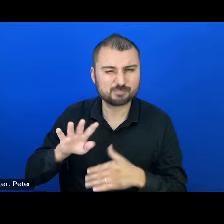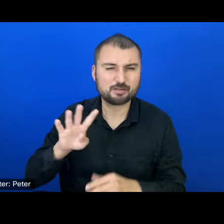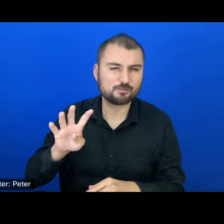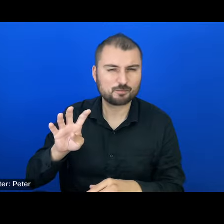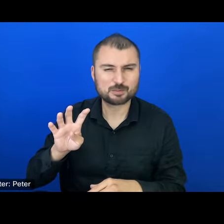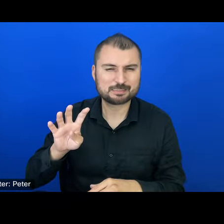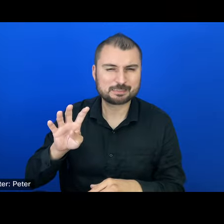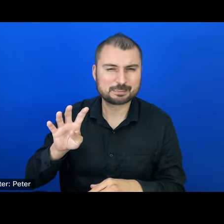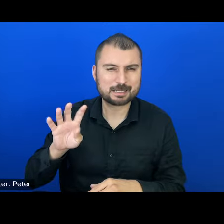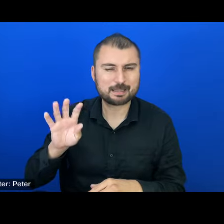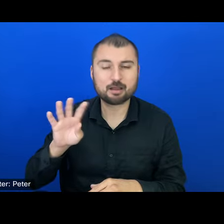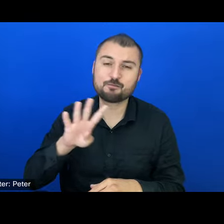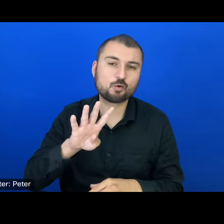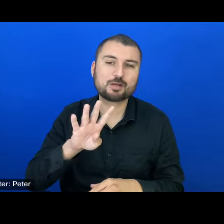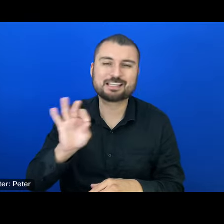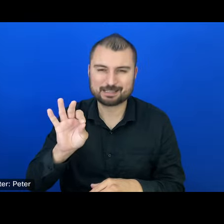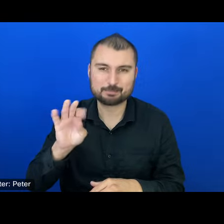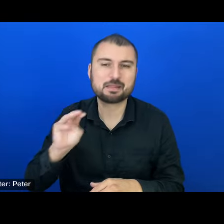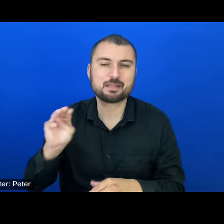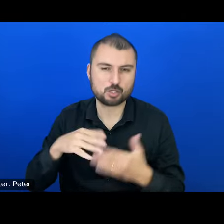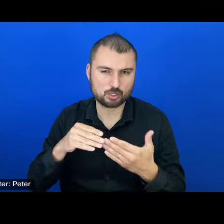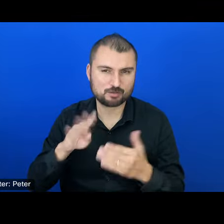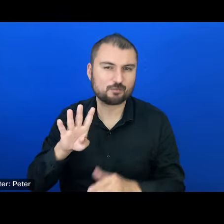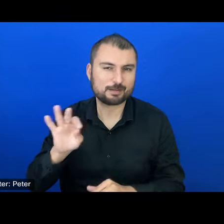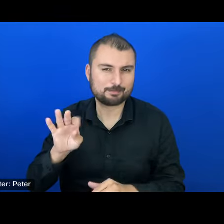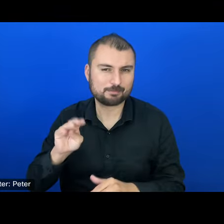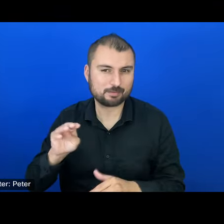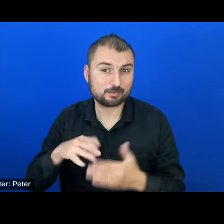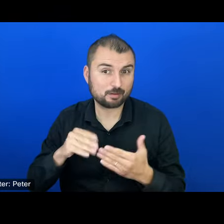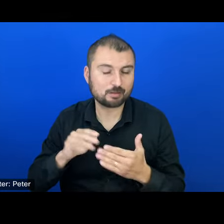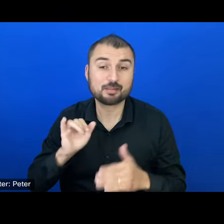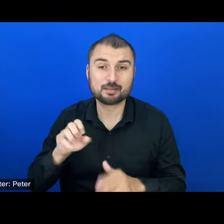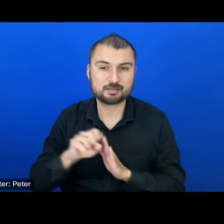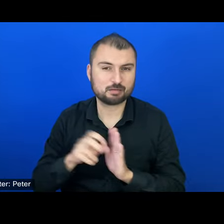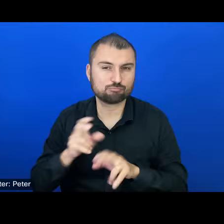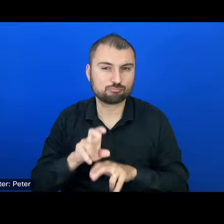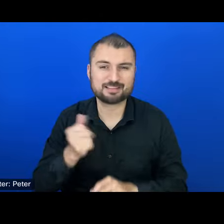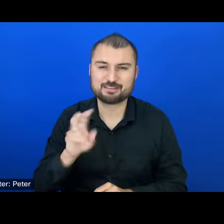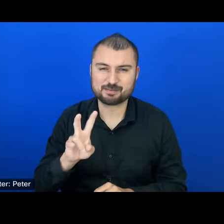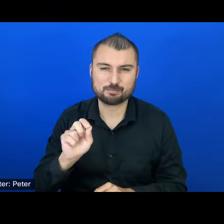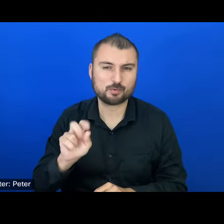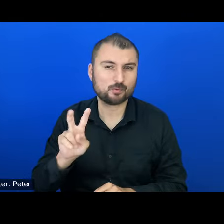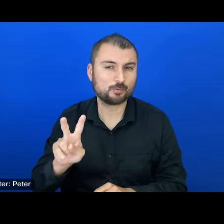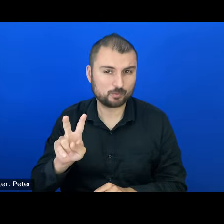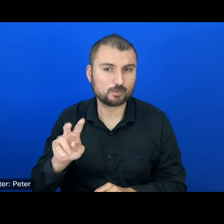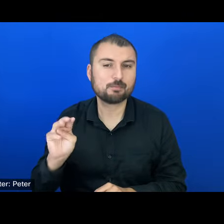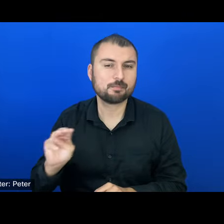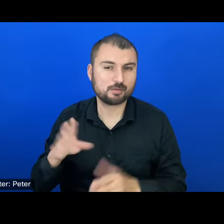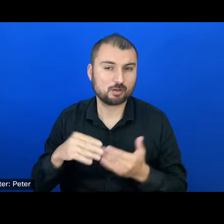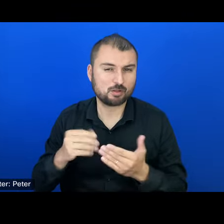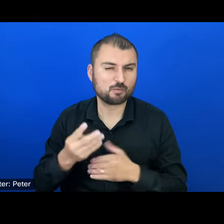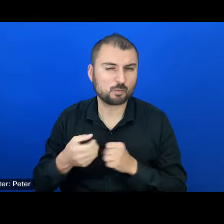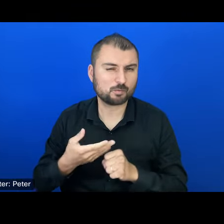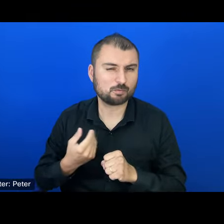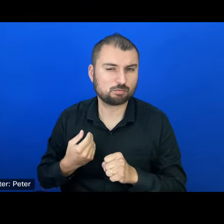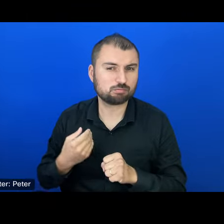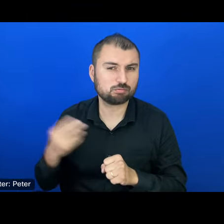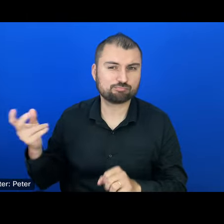million. The state committed or appropriated $17.2 million to us here a couple of years